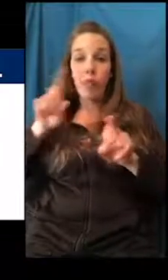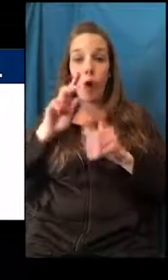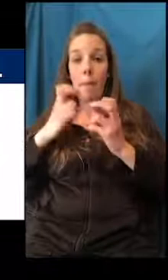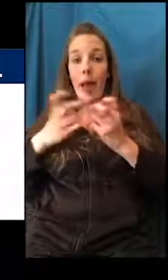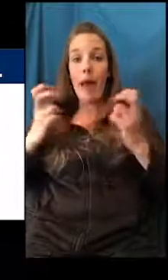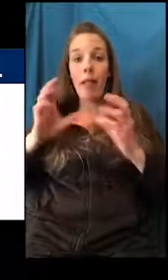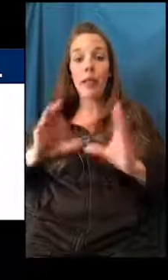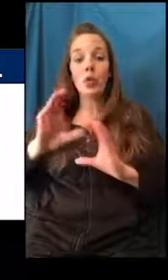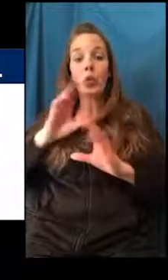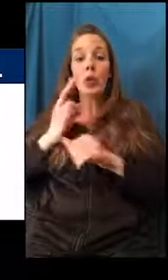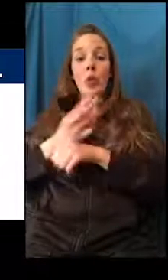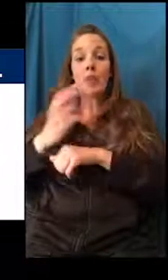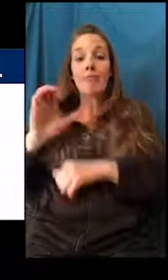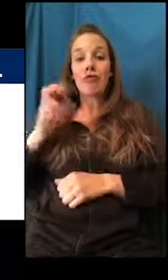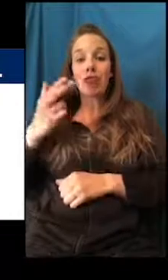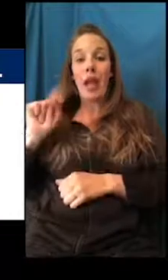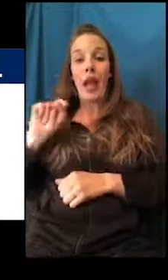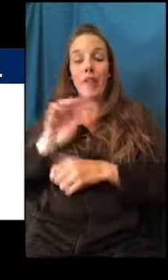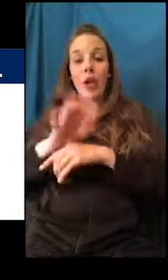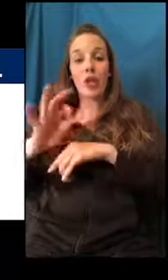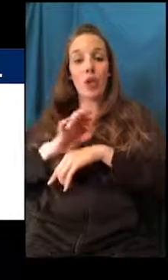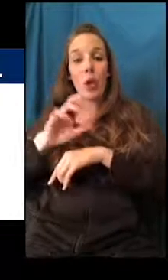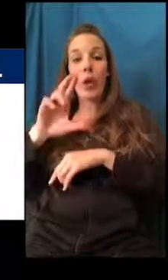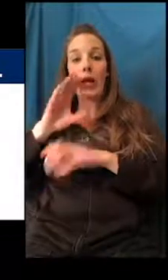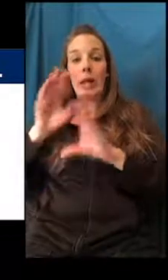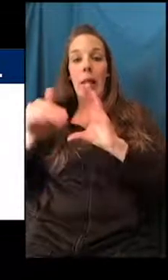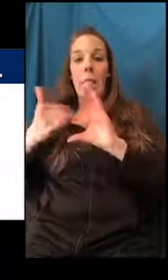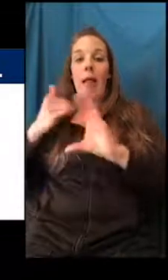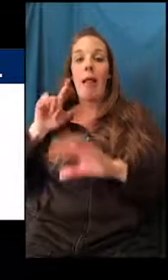function, or you can email them to